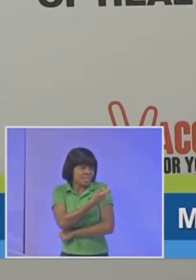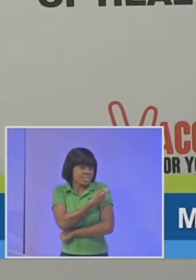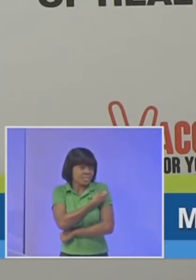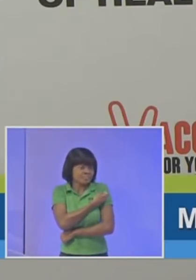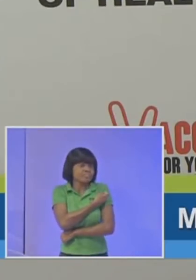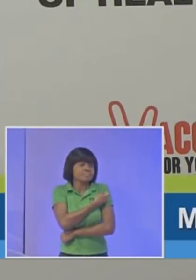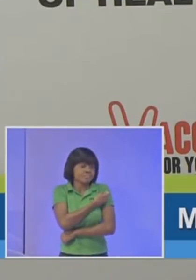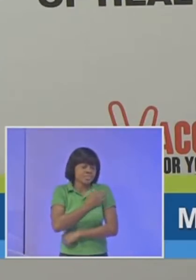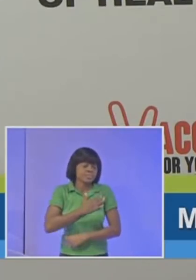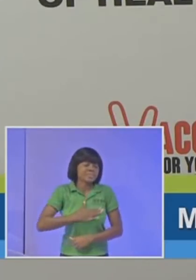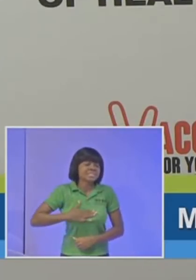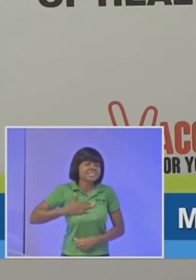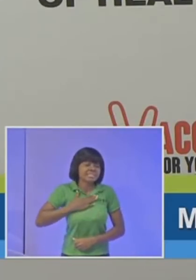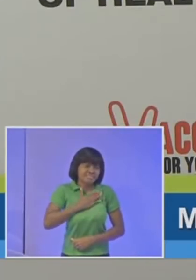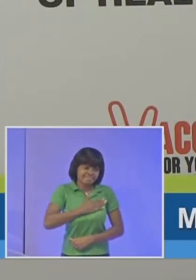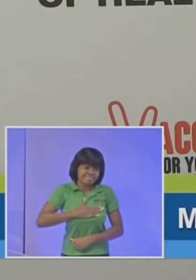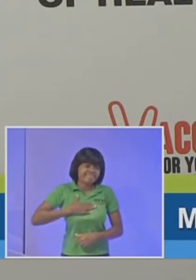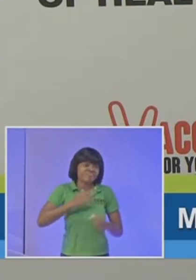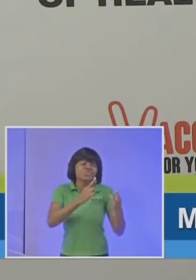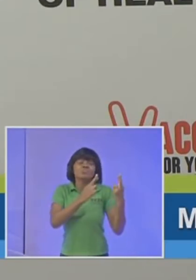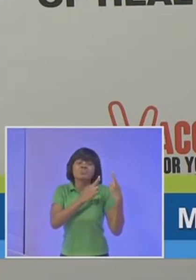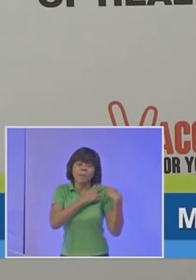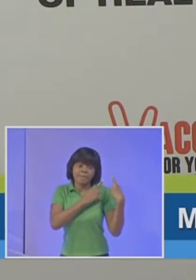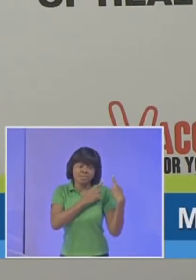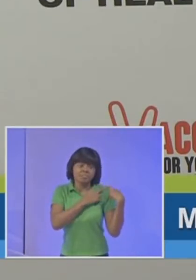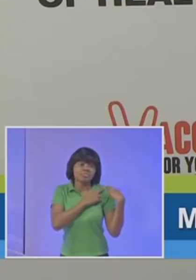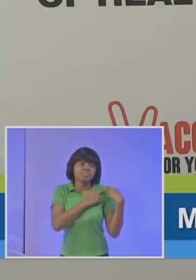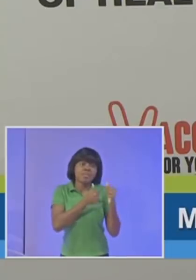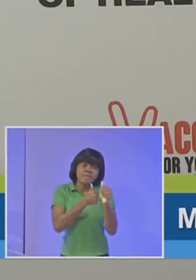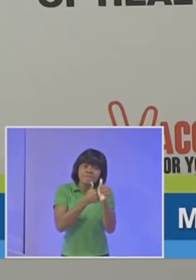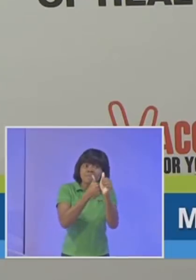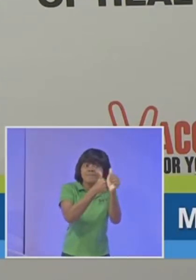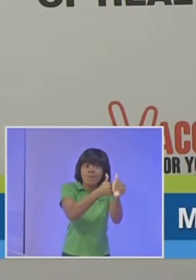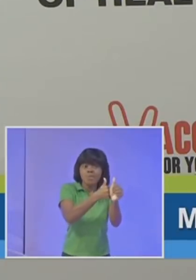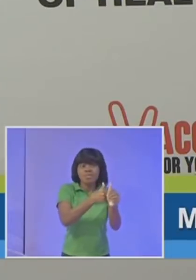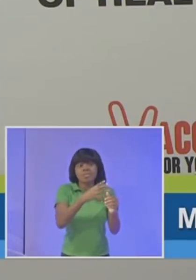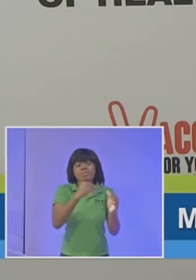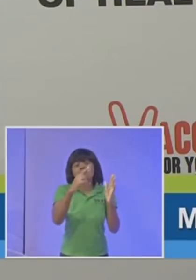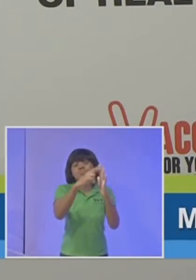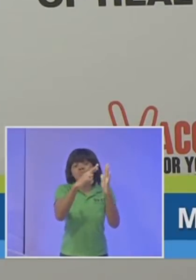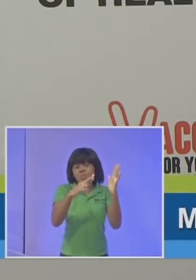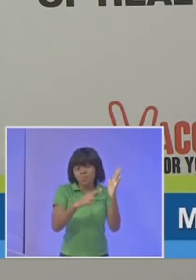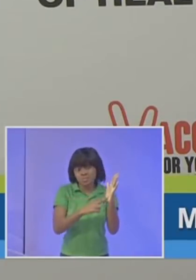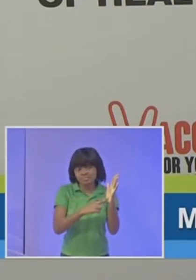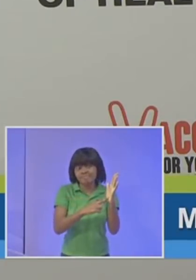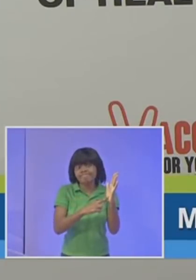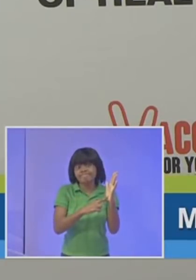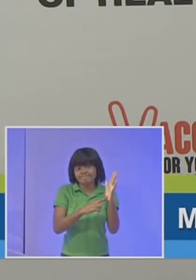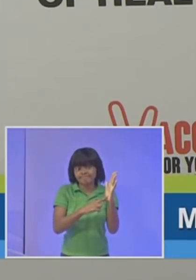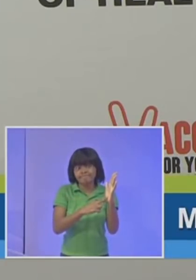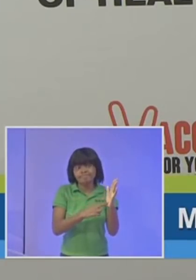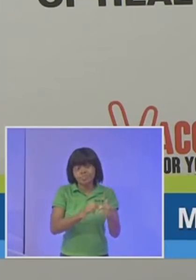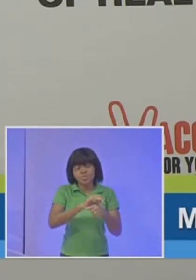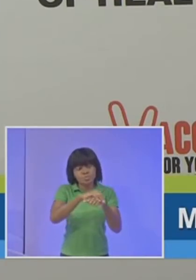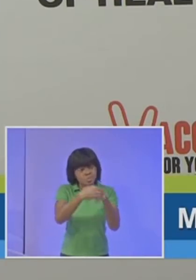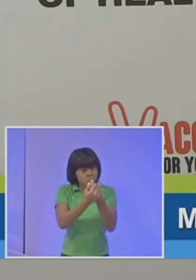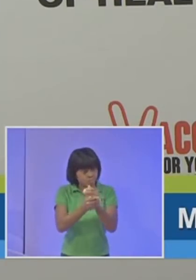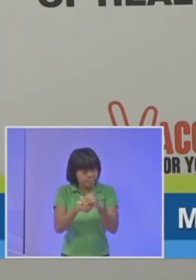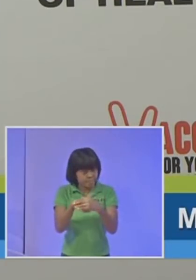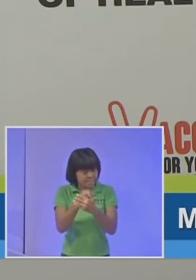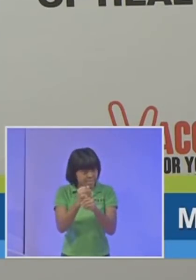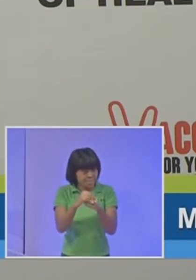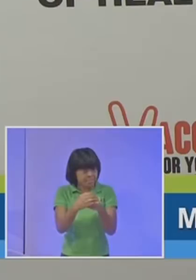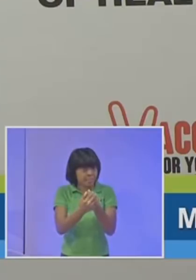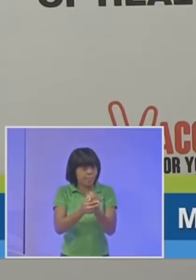your part. Follow the health guidelines, especially social distancing, washing your hands,